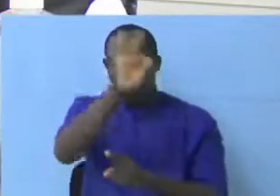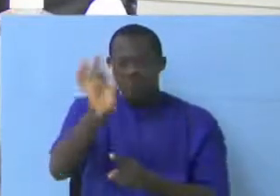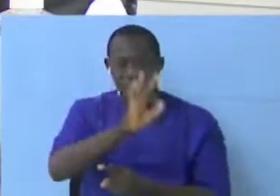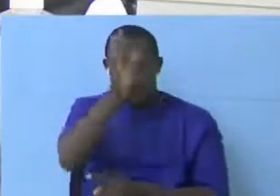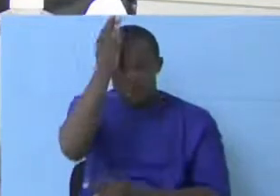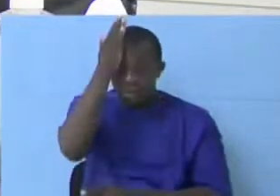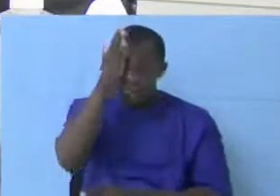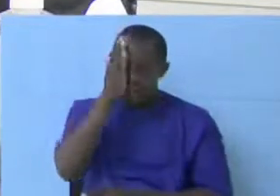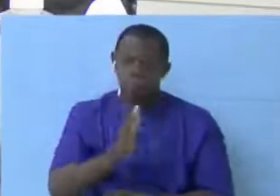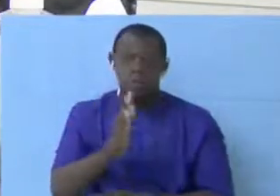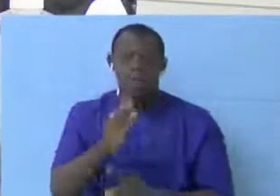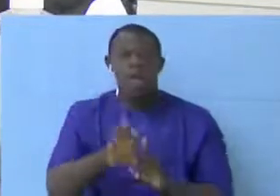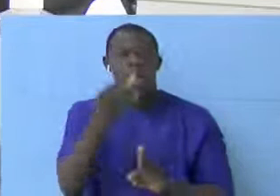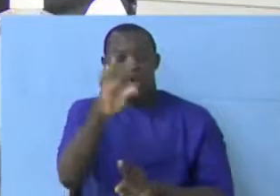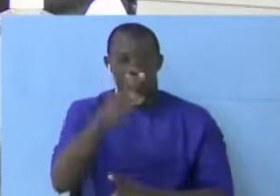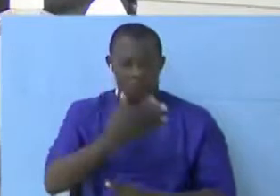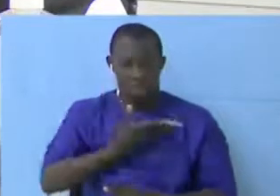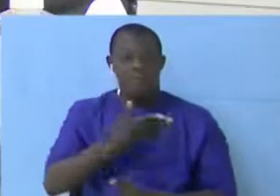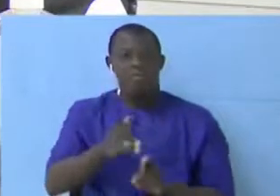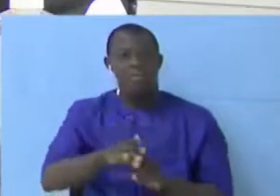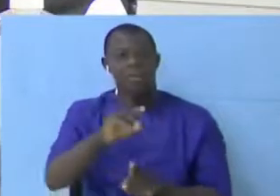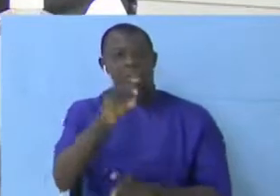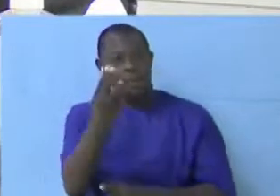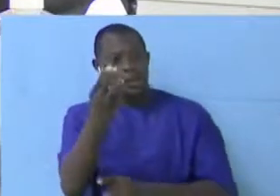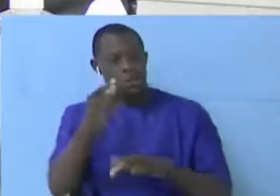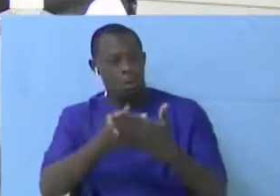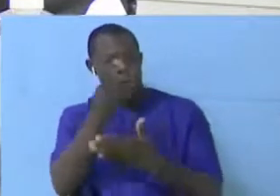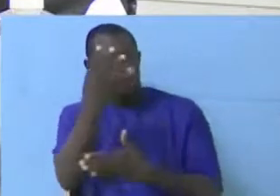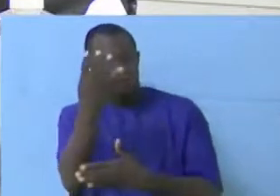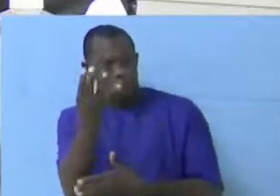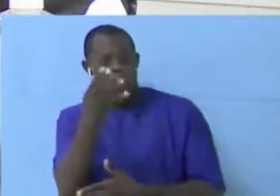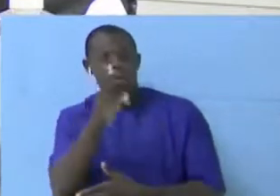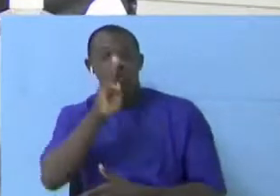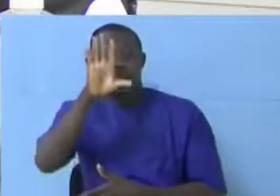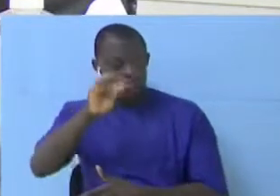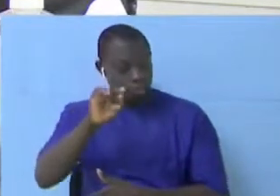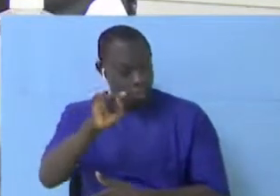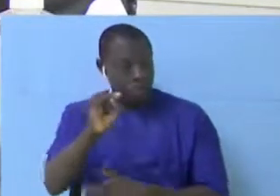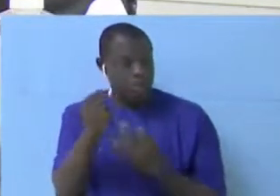there were 3 or 4 that did it,